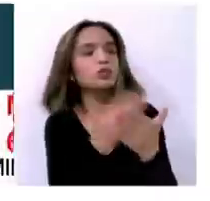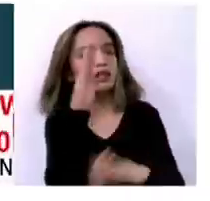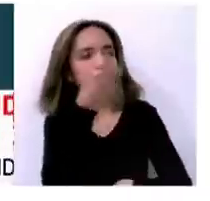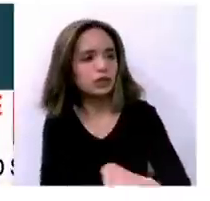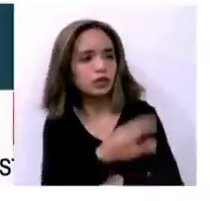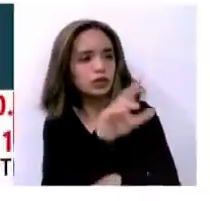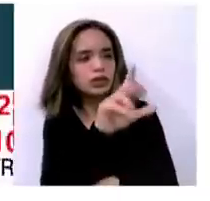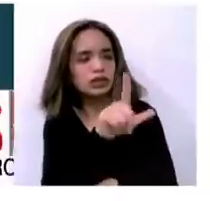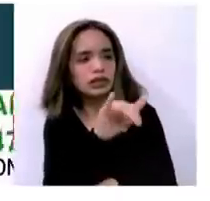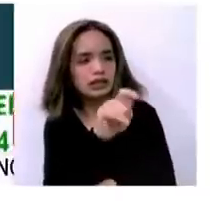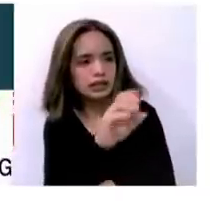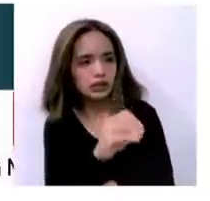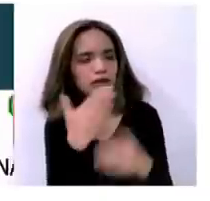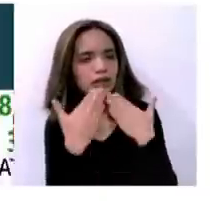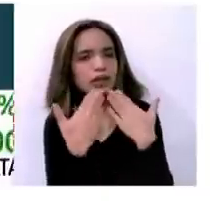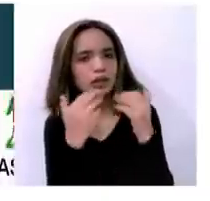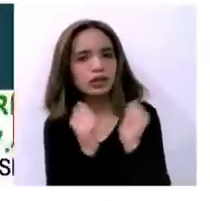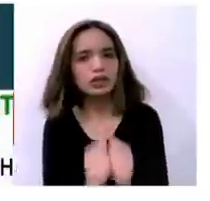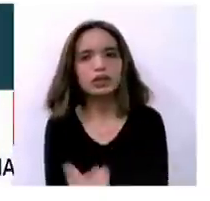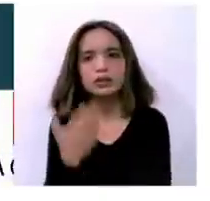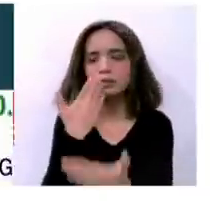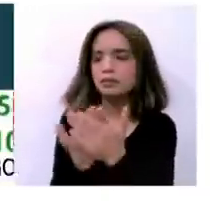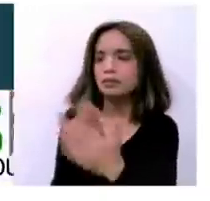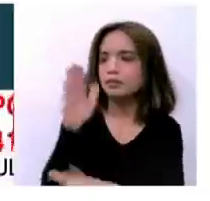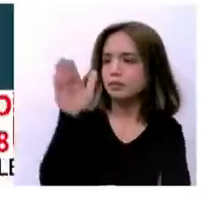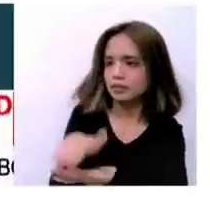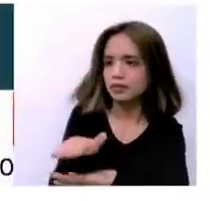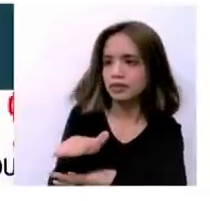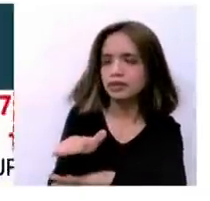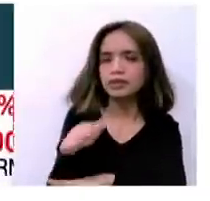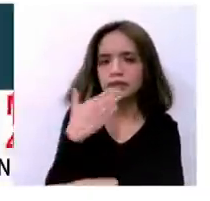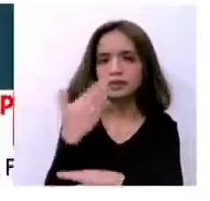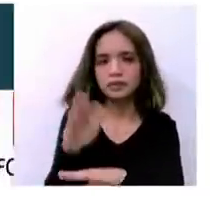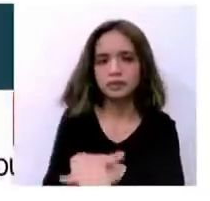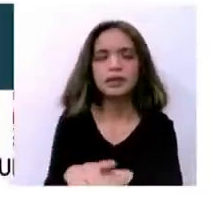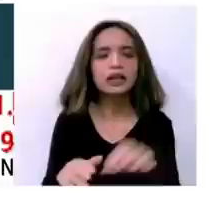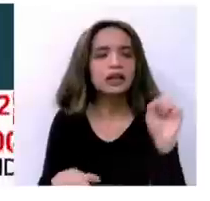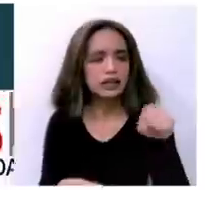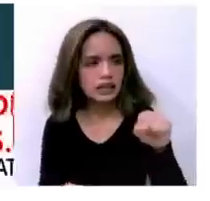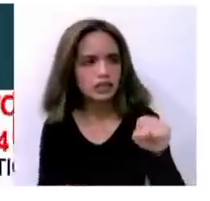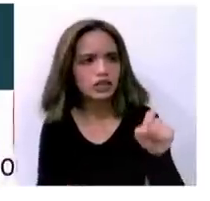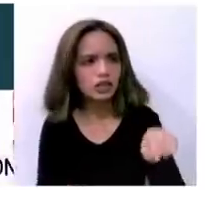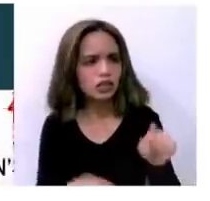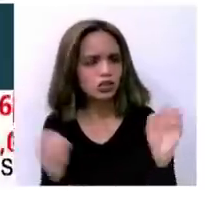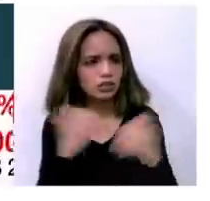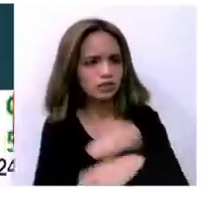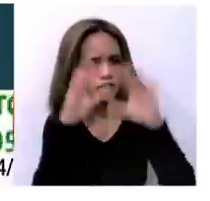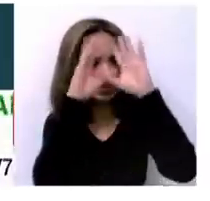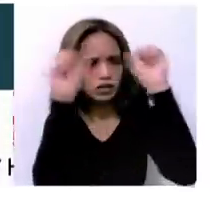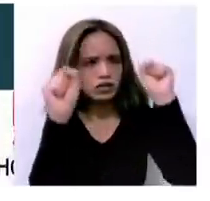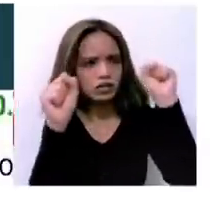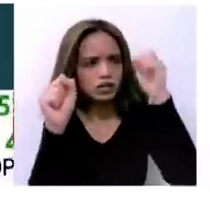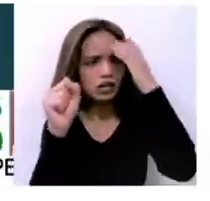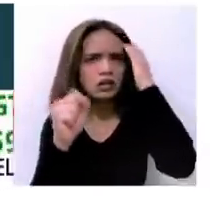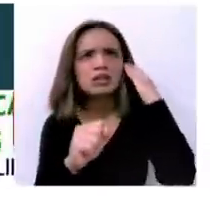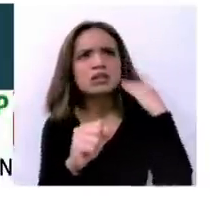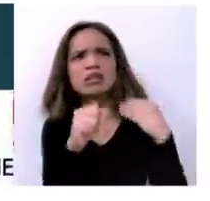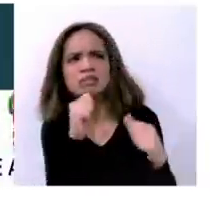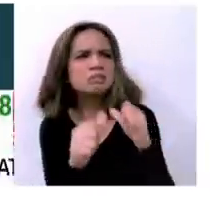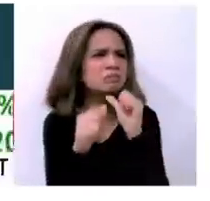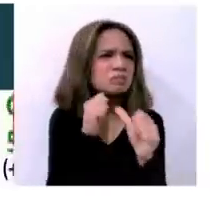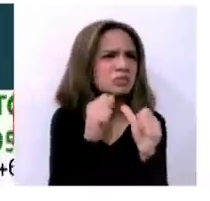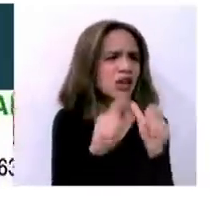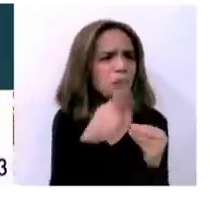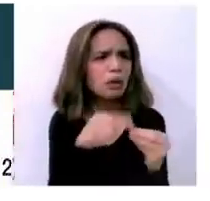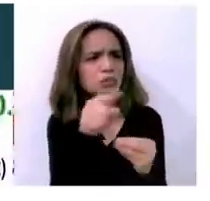you. Thank you for joining us today. Welcome to the program. Good afternoon, Mina. Good afternoon. All right. So the palace denying your claim that Vince